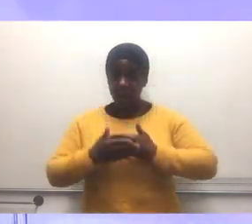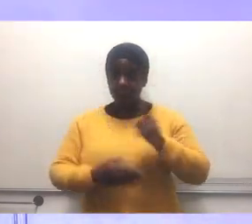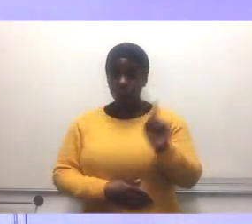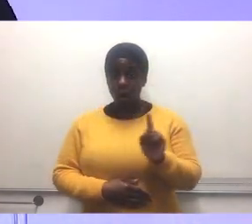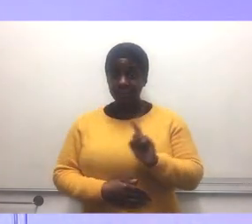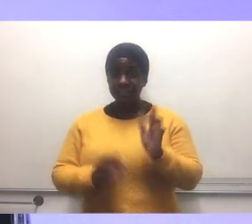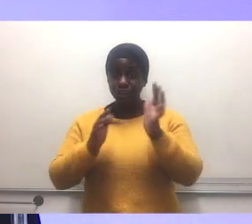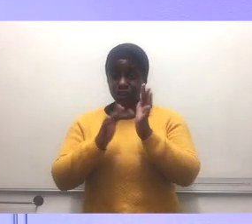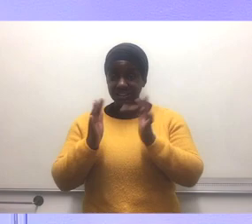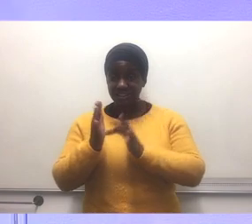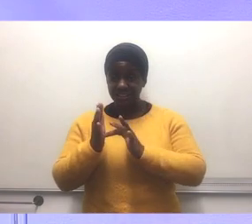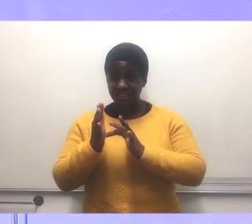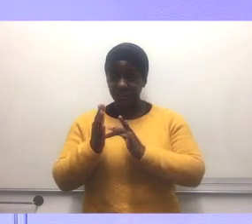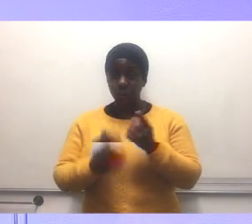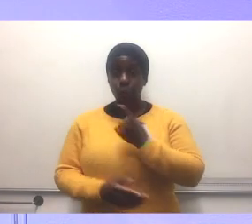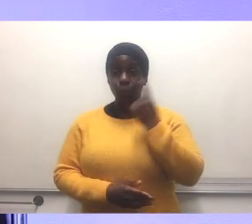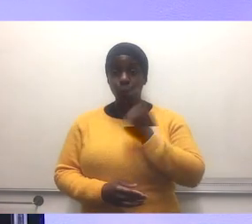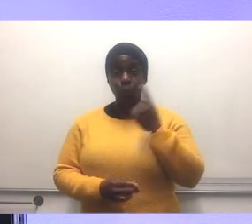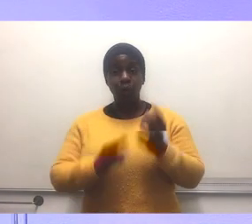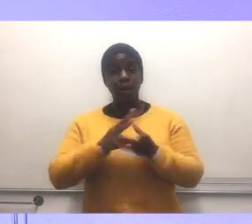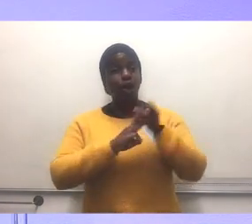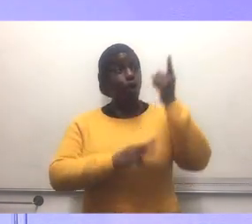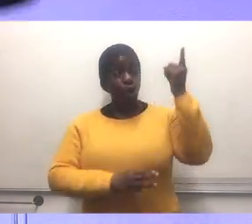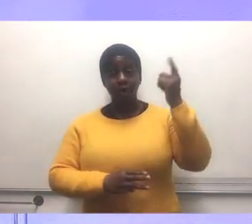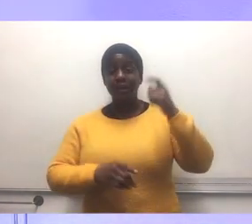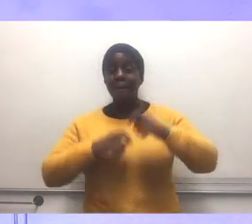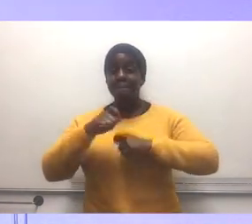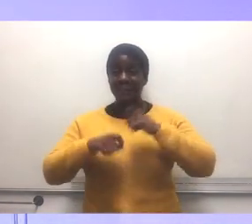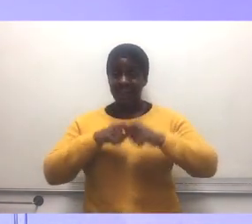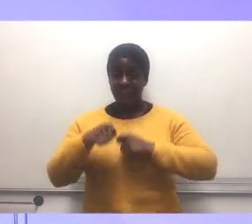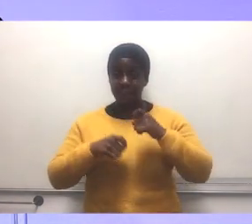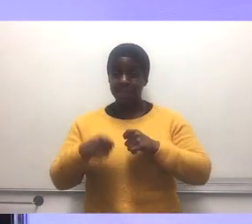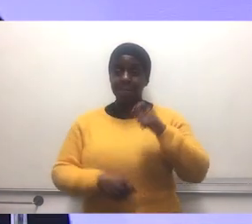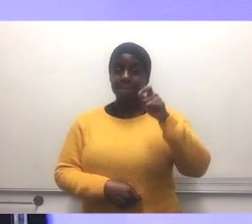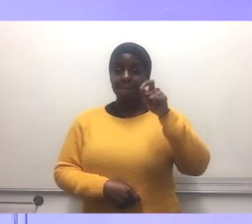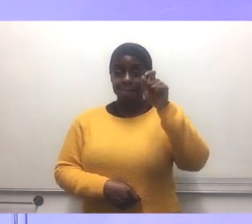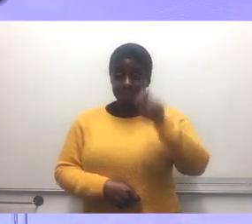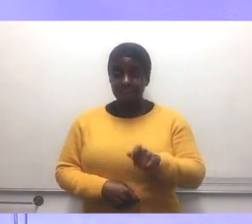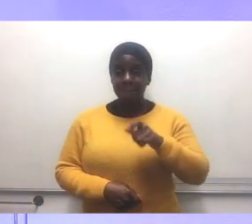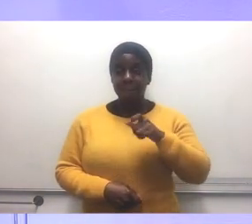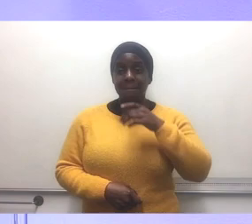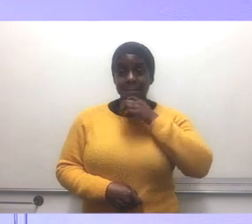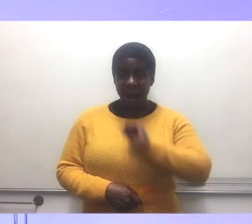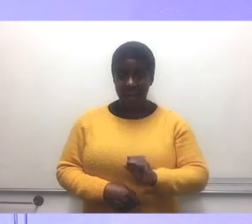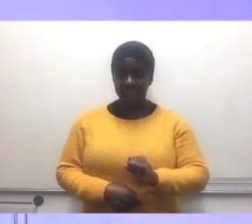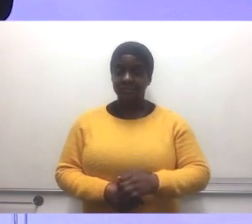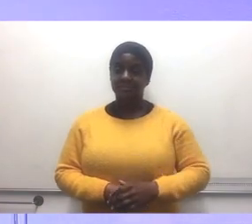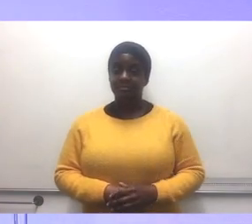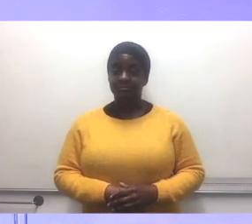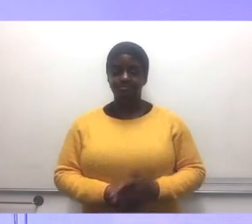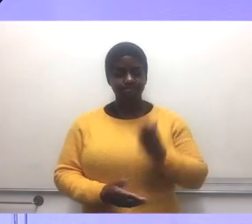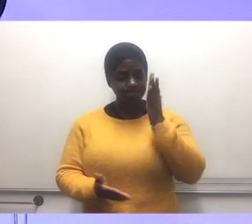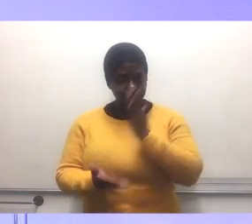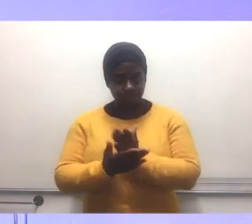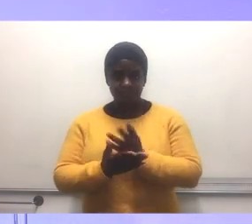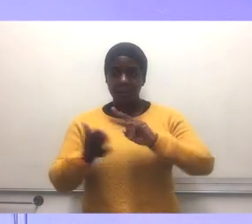that Jesus, who is God, became man based upon the definite